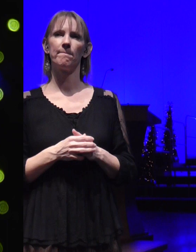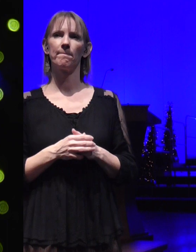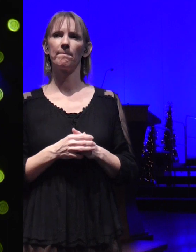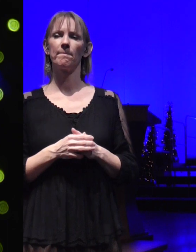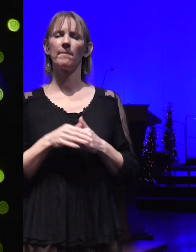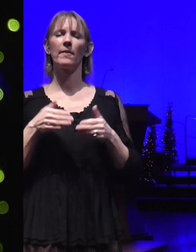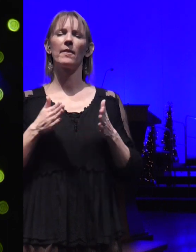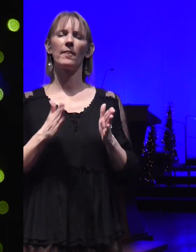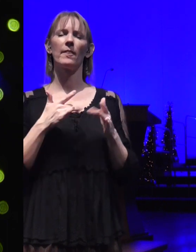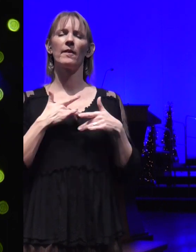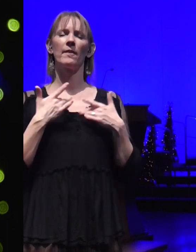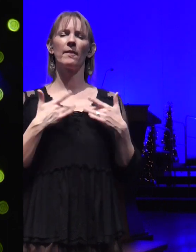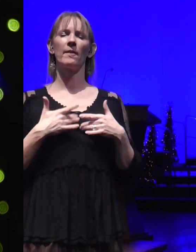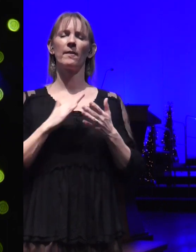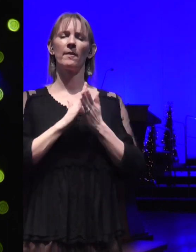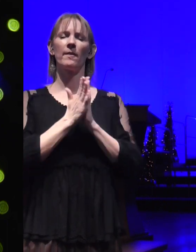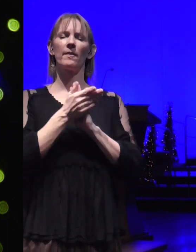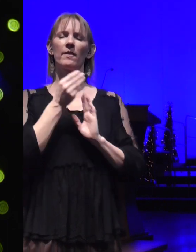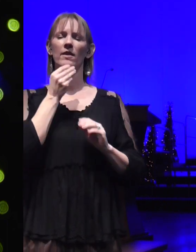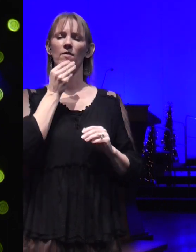Oh, let your heart warm.